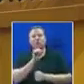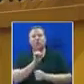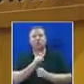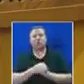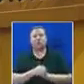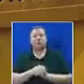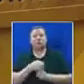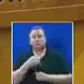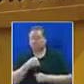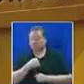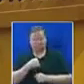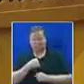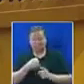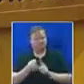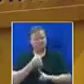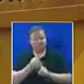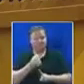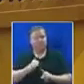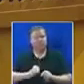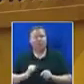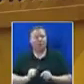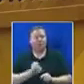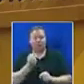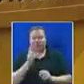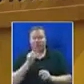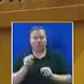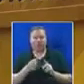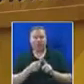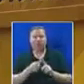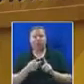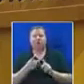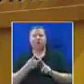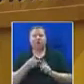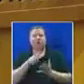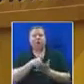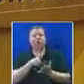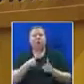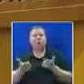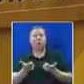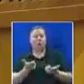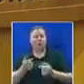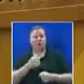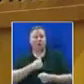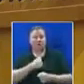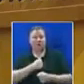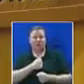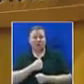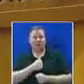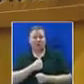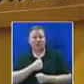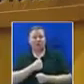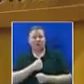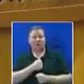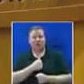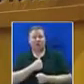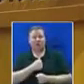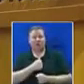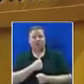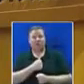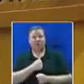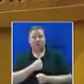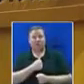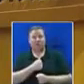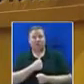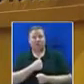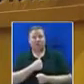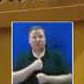don't beat up my wife. Two, my lawyers have written a letter to Honorable Mamabolo because he repeated it